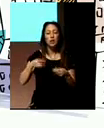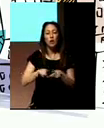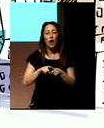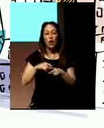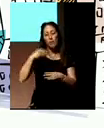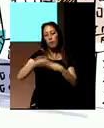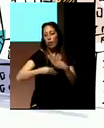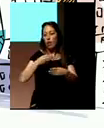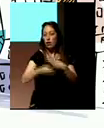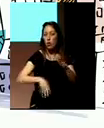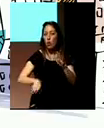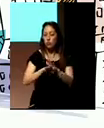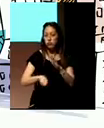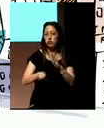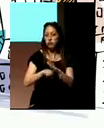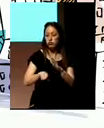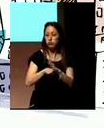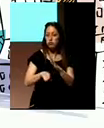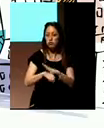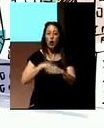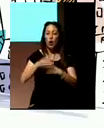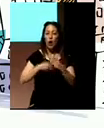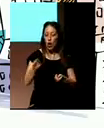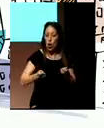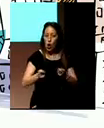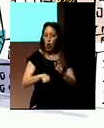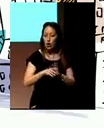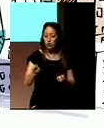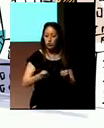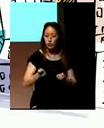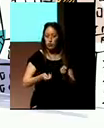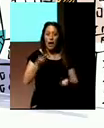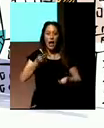review and reflection on the lessons learned. So that's...